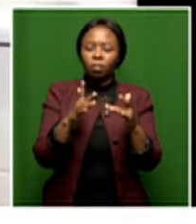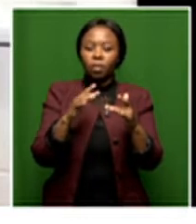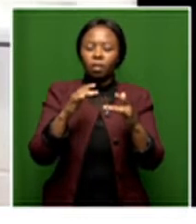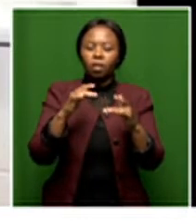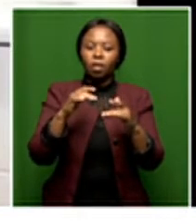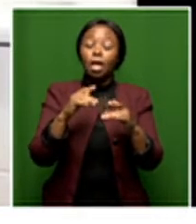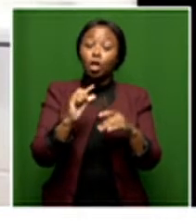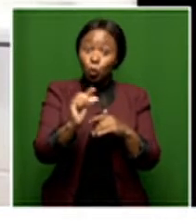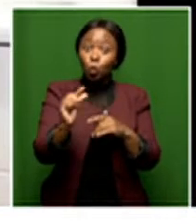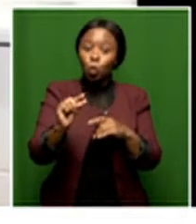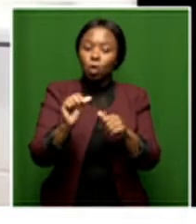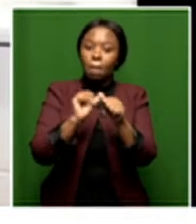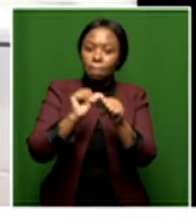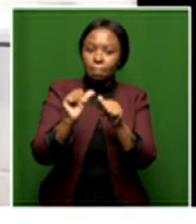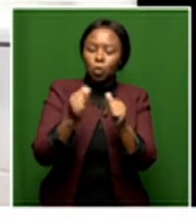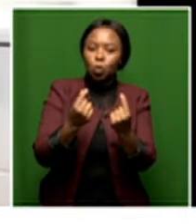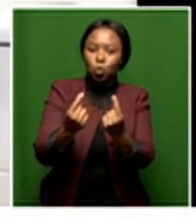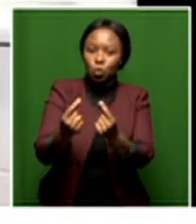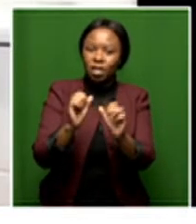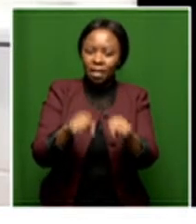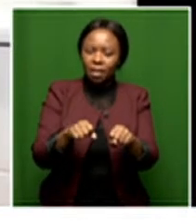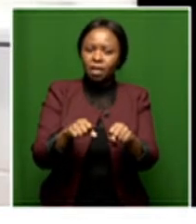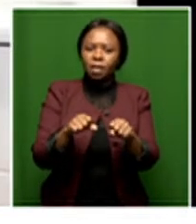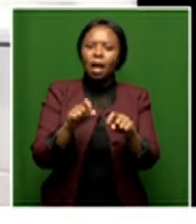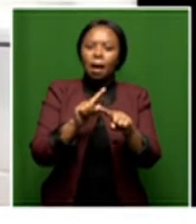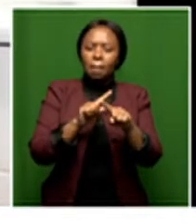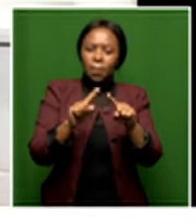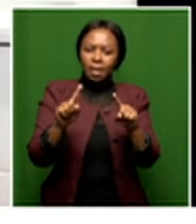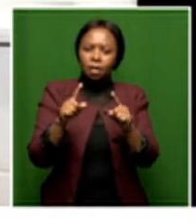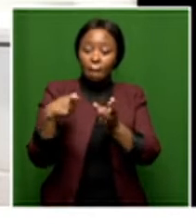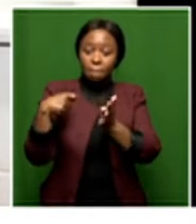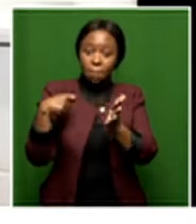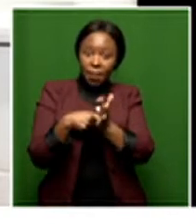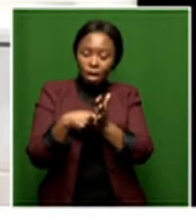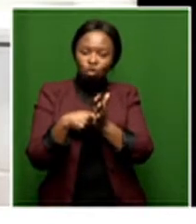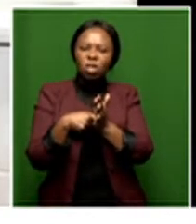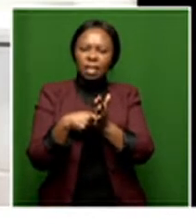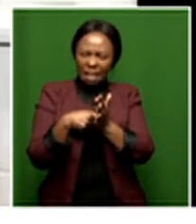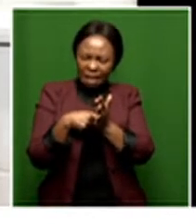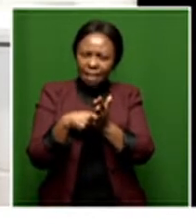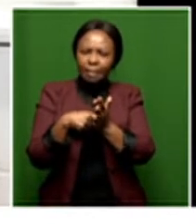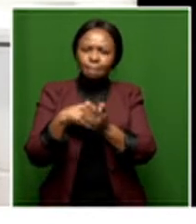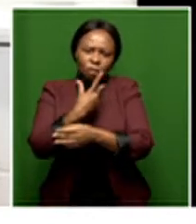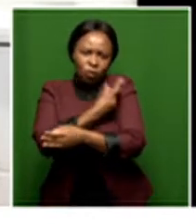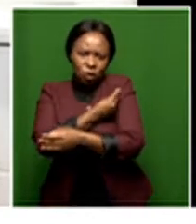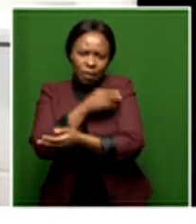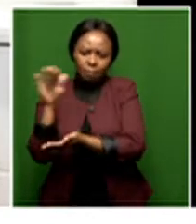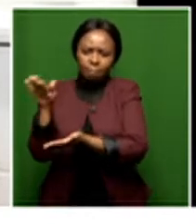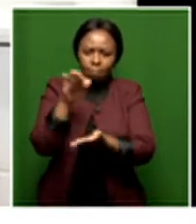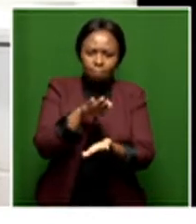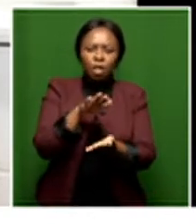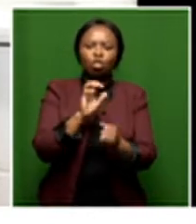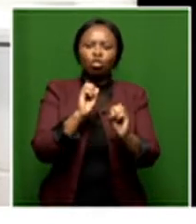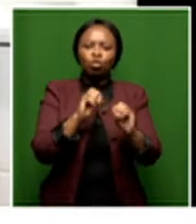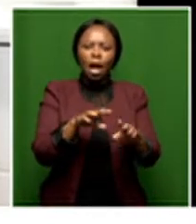agrees, the sooner the better. But there are negotiations, first of all, to purchase the vaccines. As you know, we had a start and then a stop with the